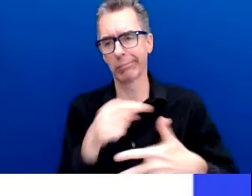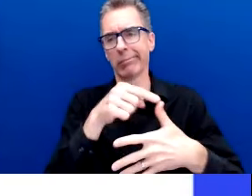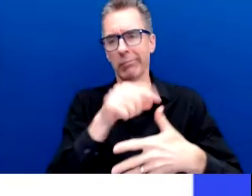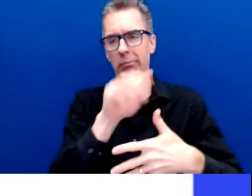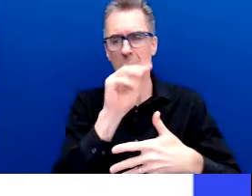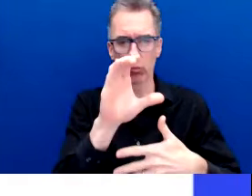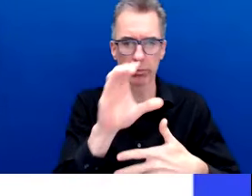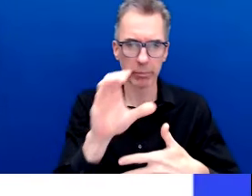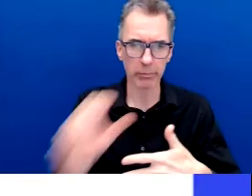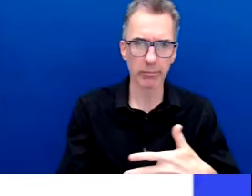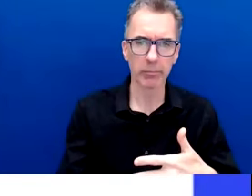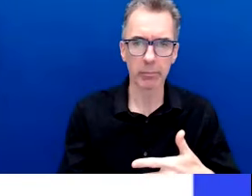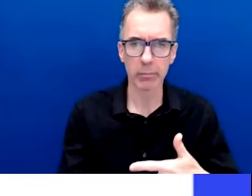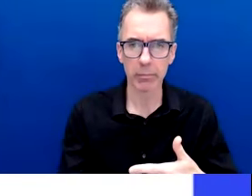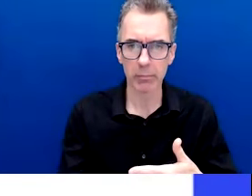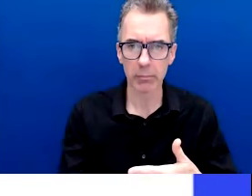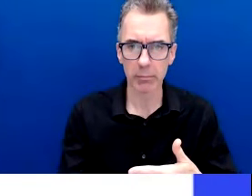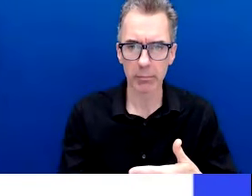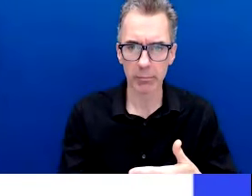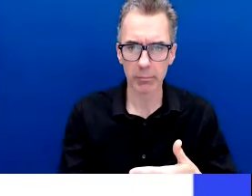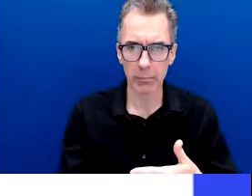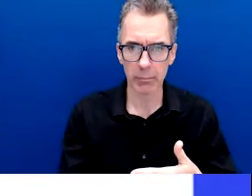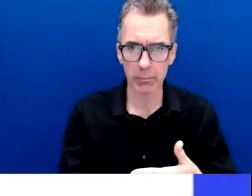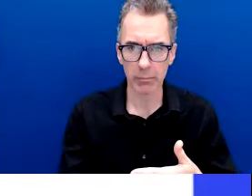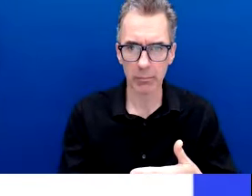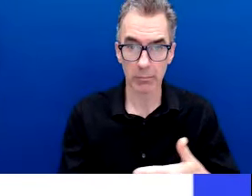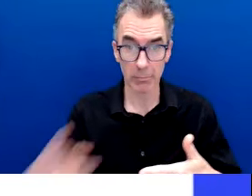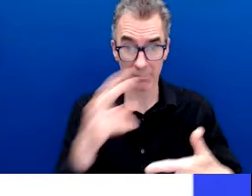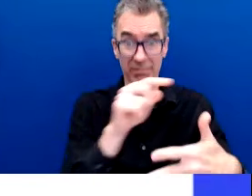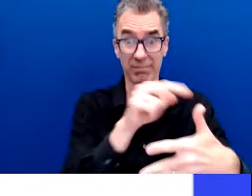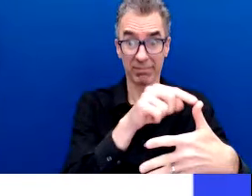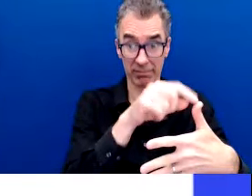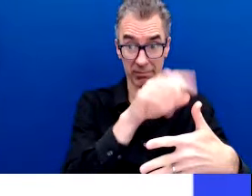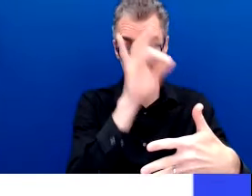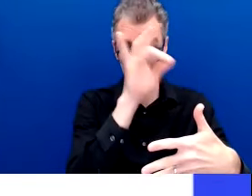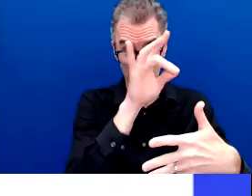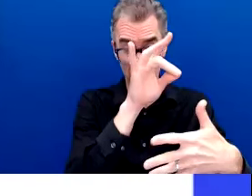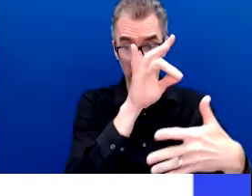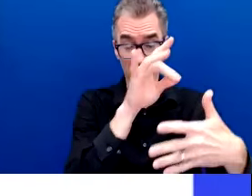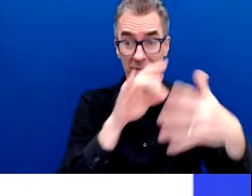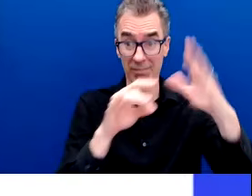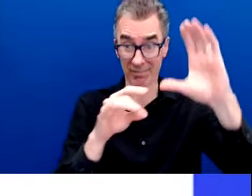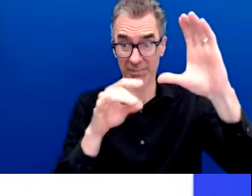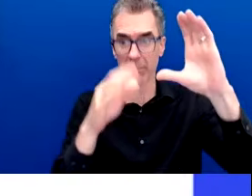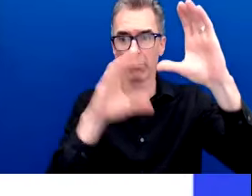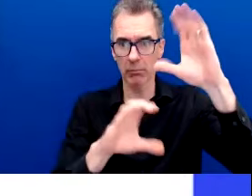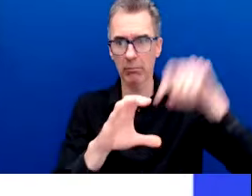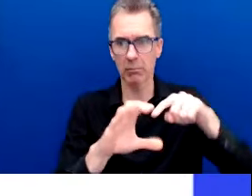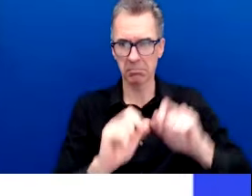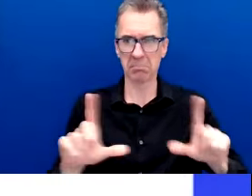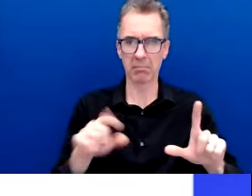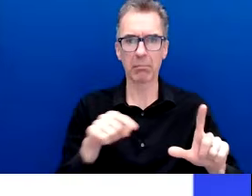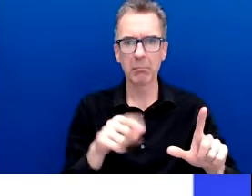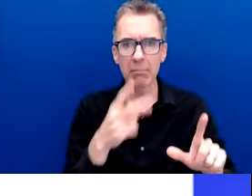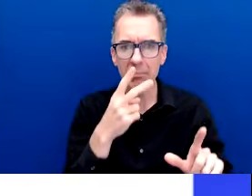The multiple choice box opens up. It's pretty simple. I think, very easy to maneuver, much like Canvas.